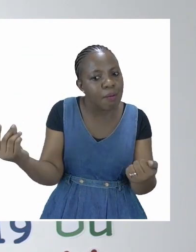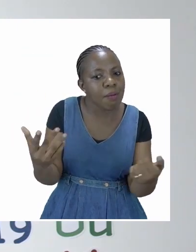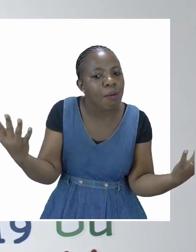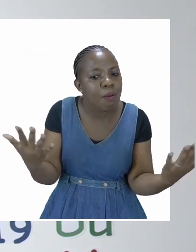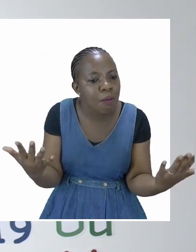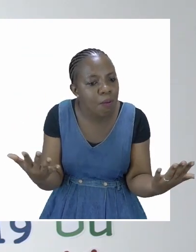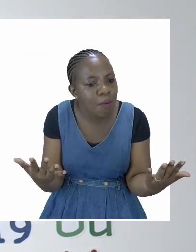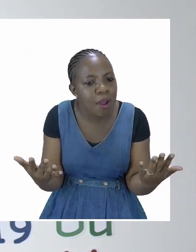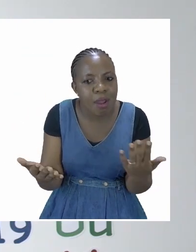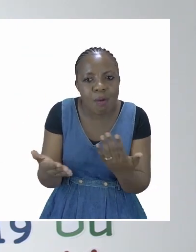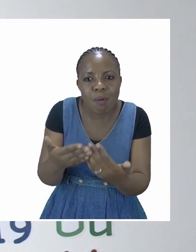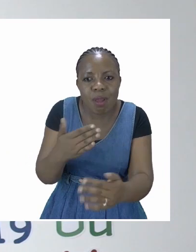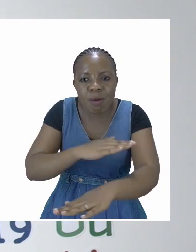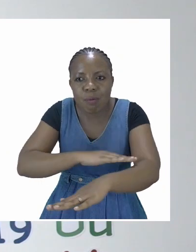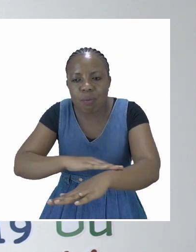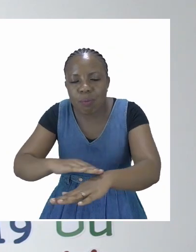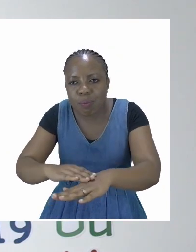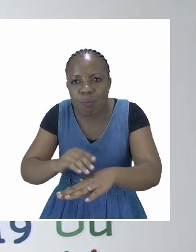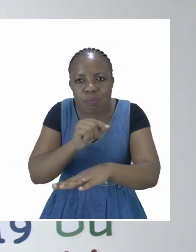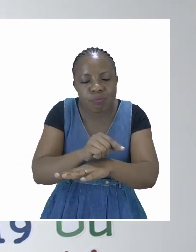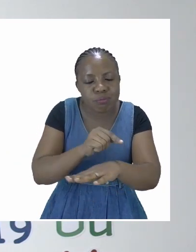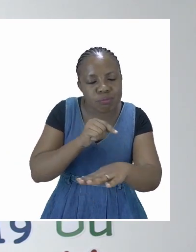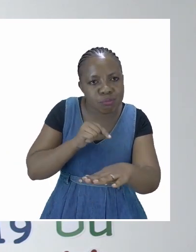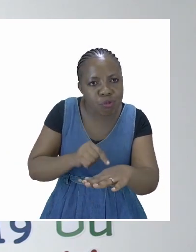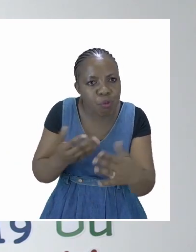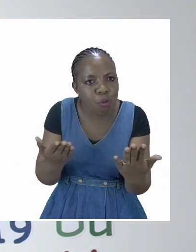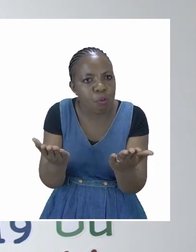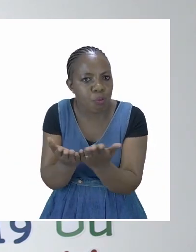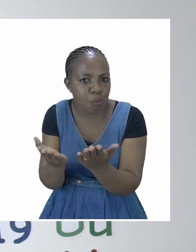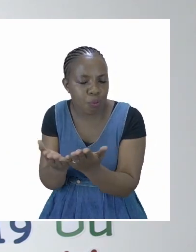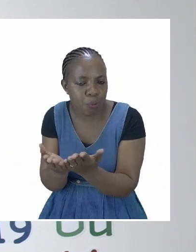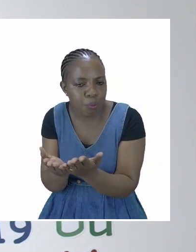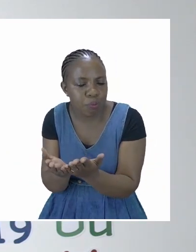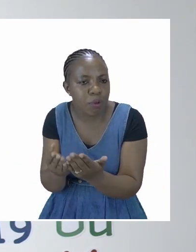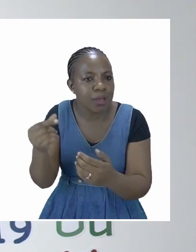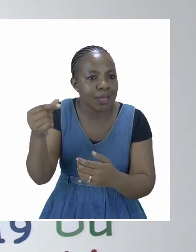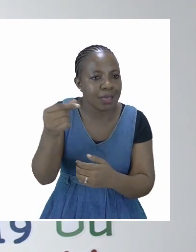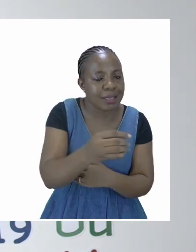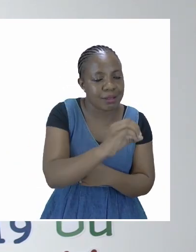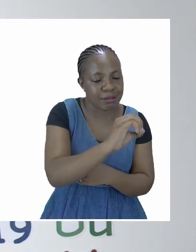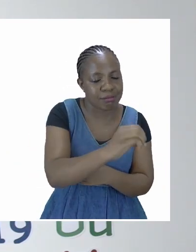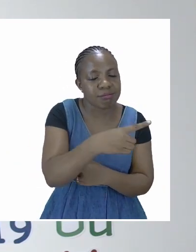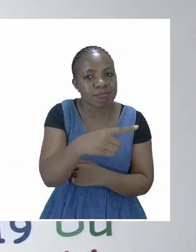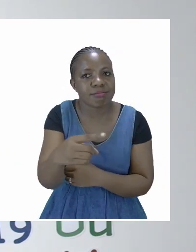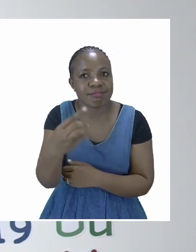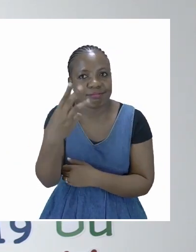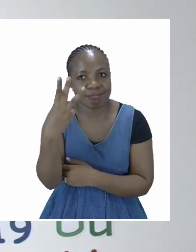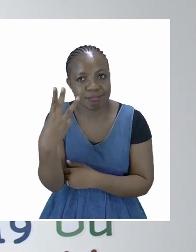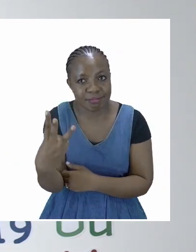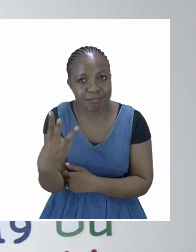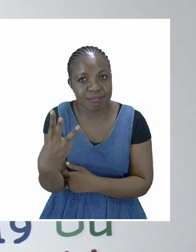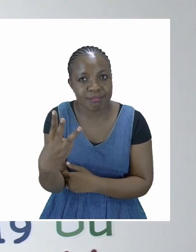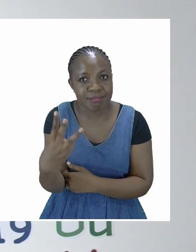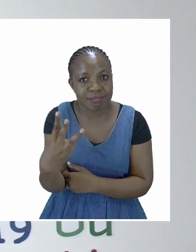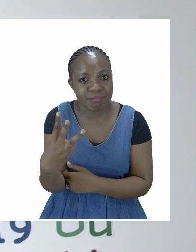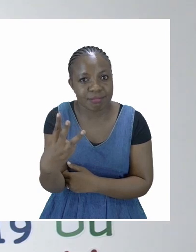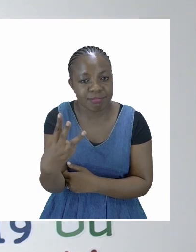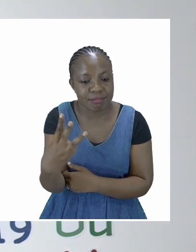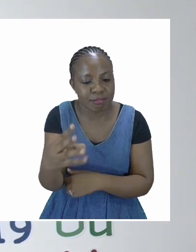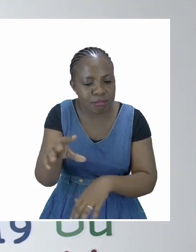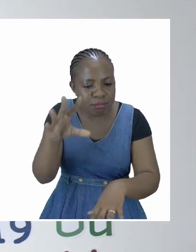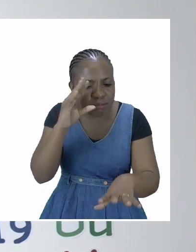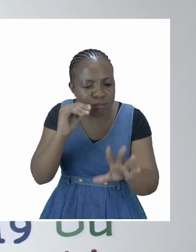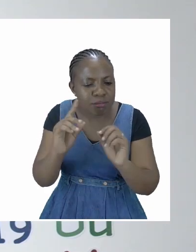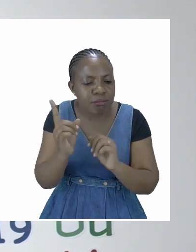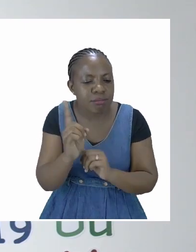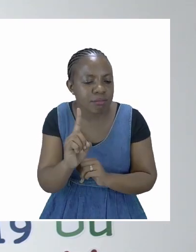to Thursday for pre-primary up until grade 3. The lessons are for listening